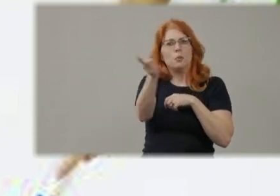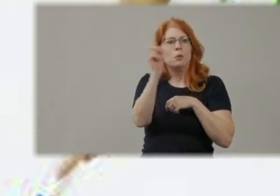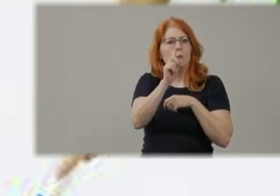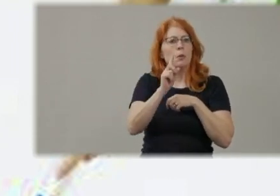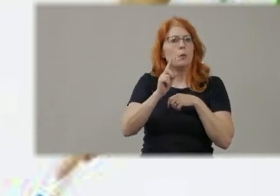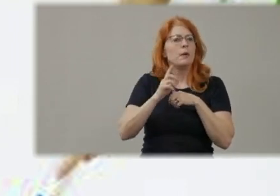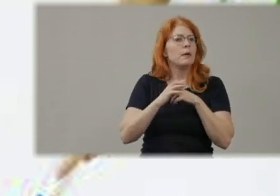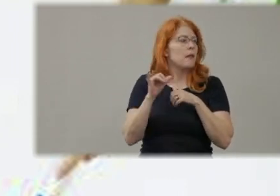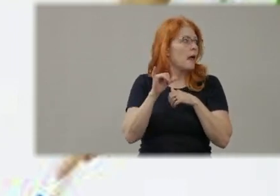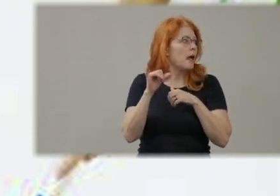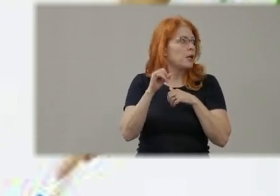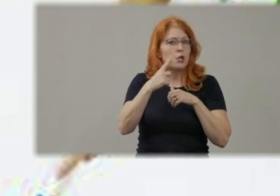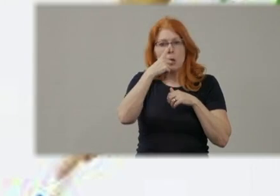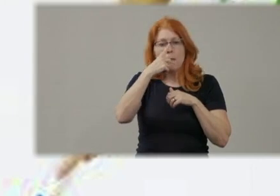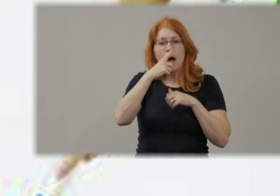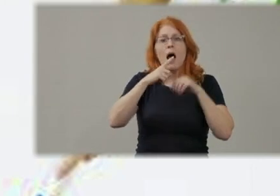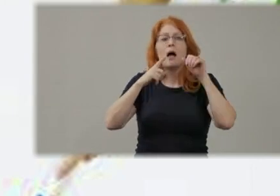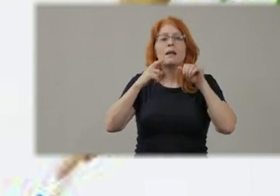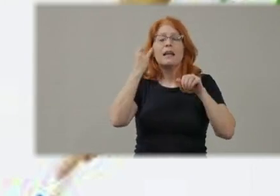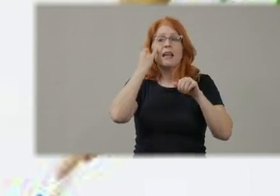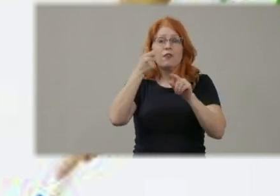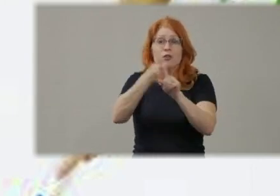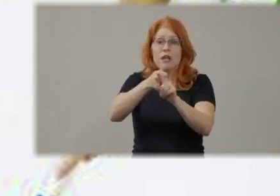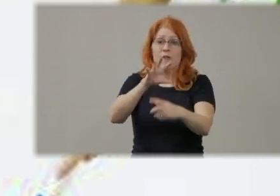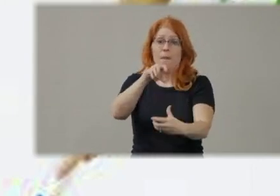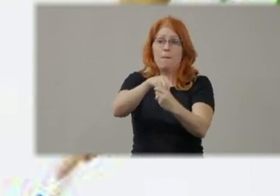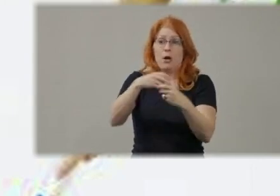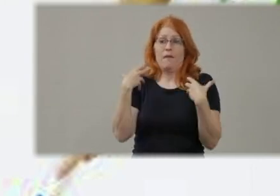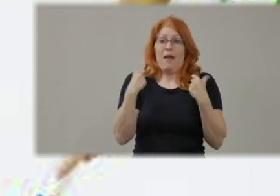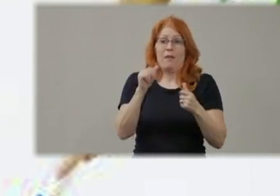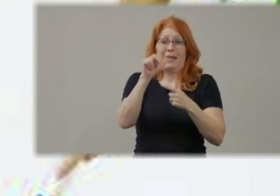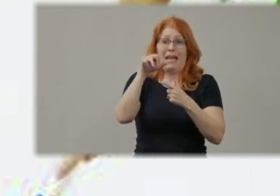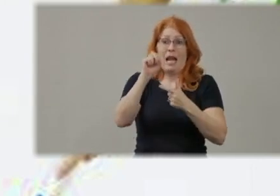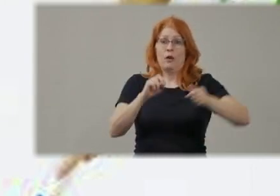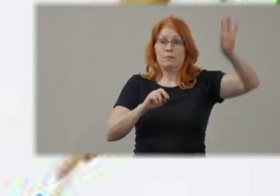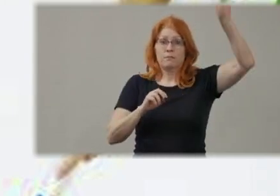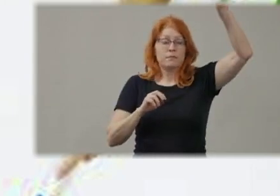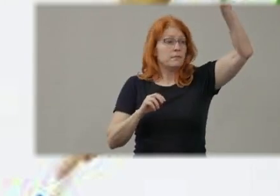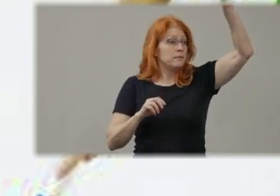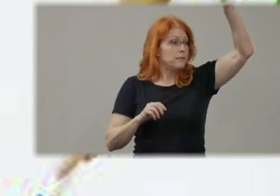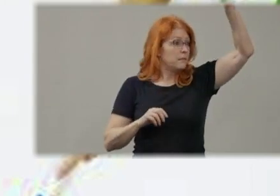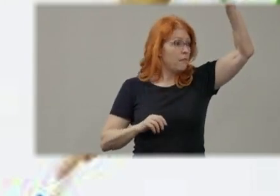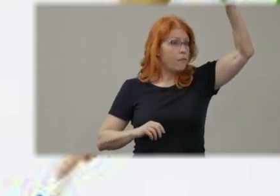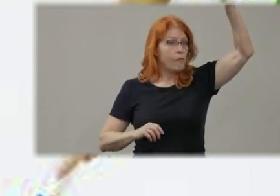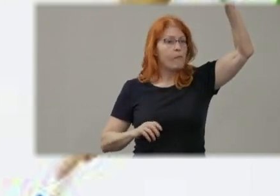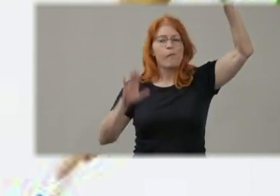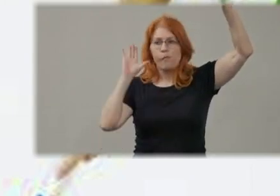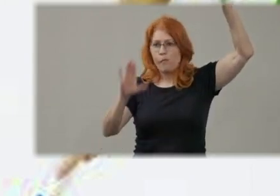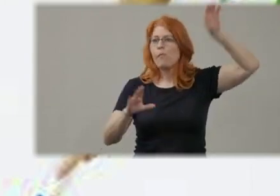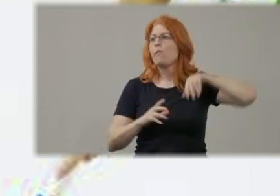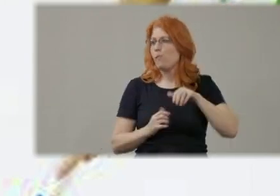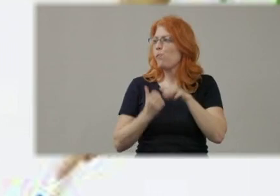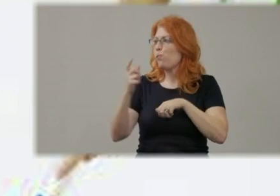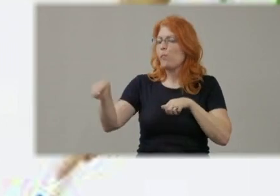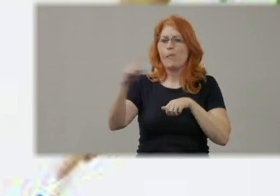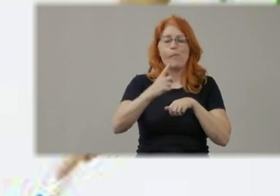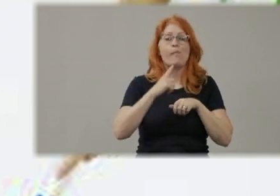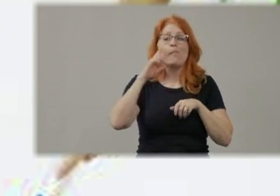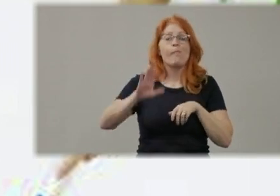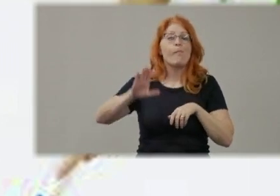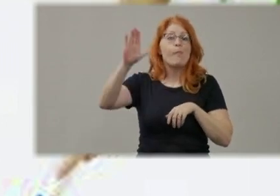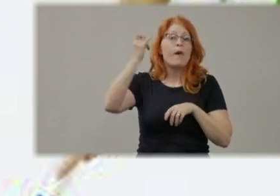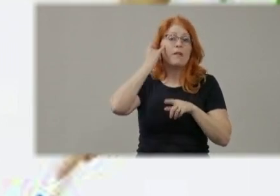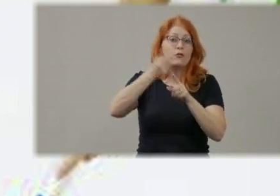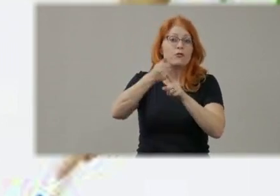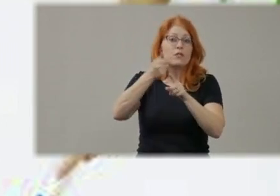present. Can you just raise your hand if you're part of a healthcare organization? Awesome, most of you. And can you raise your hand if